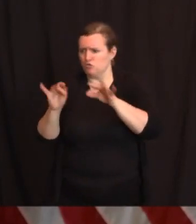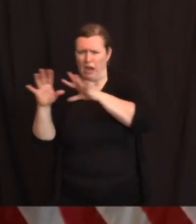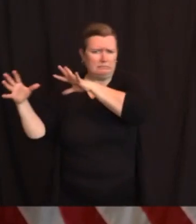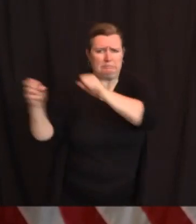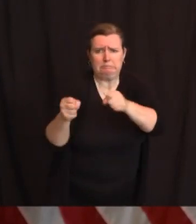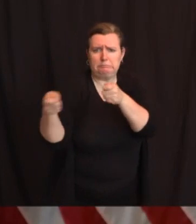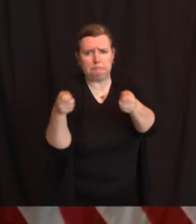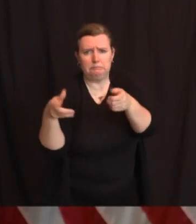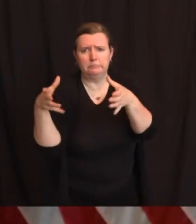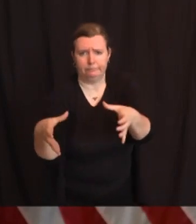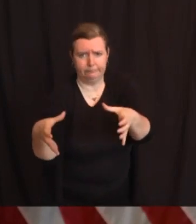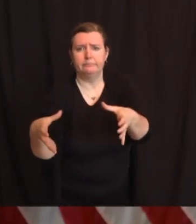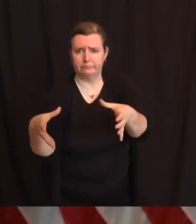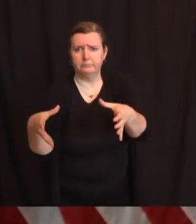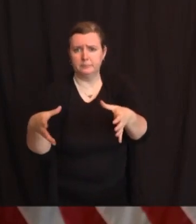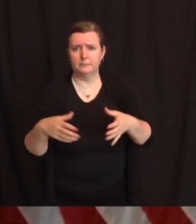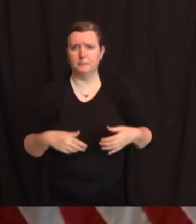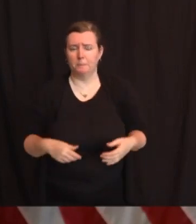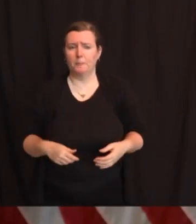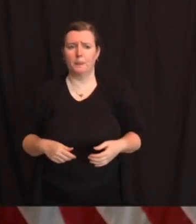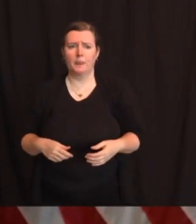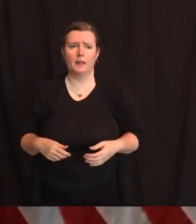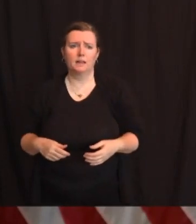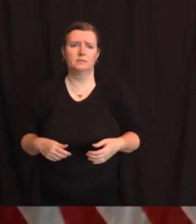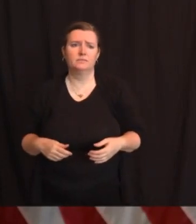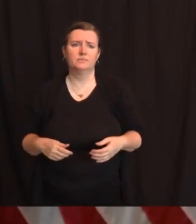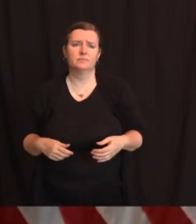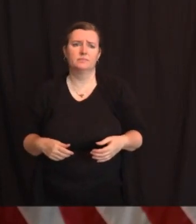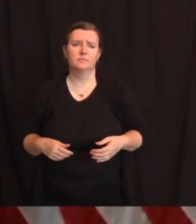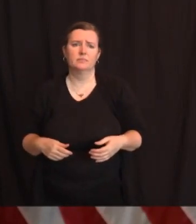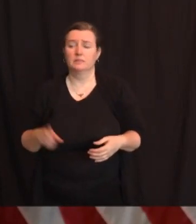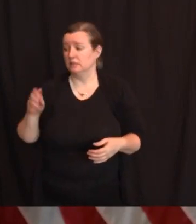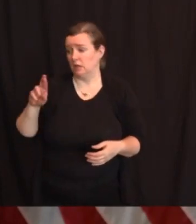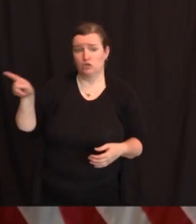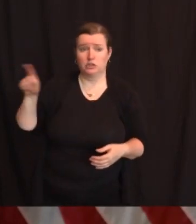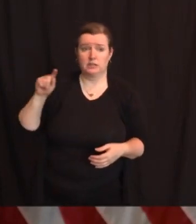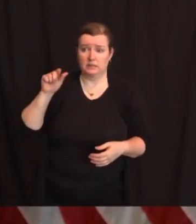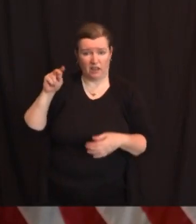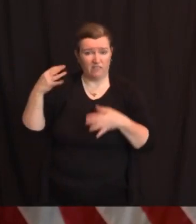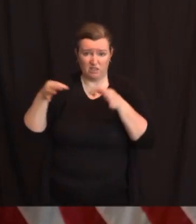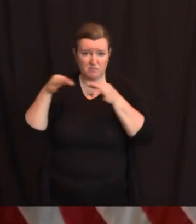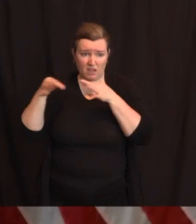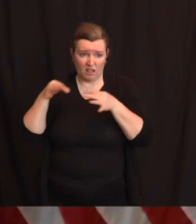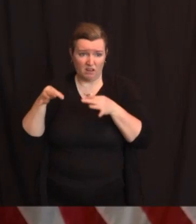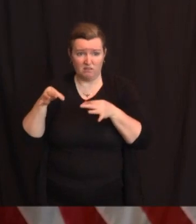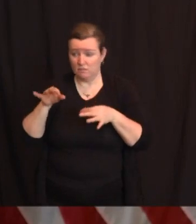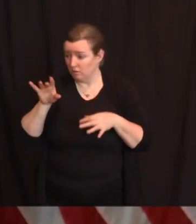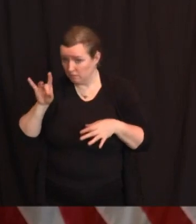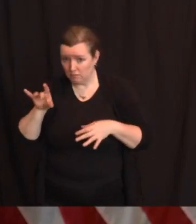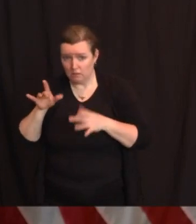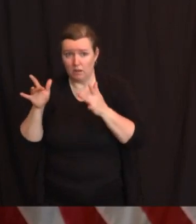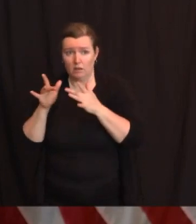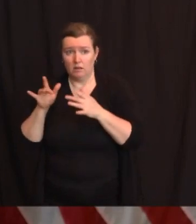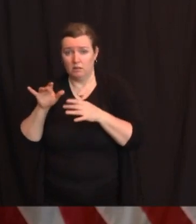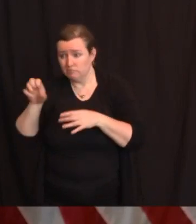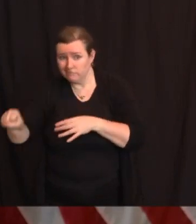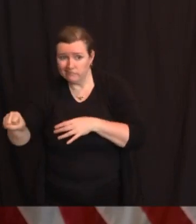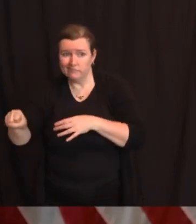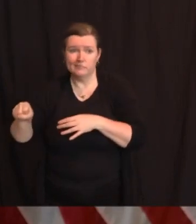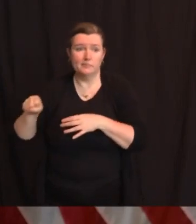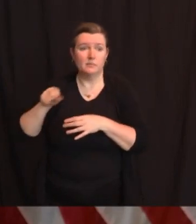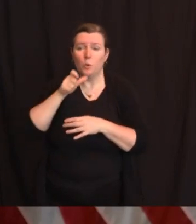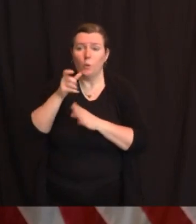can then determine, as Christina went through, exactly who are the meaningful contacts that person has had, that we've got an